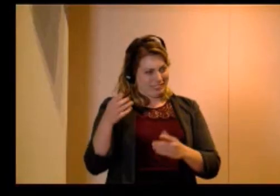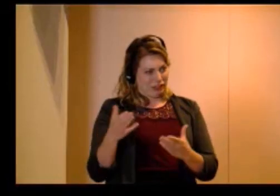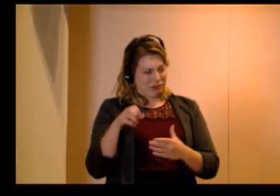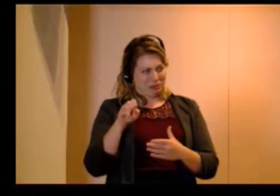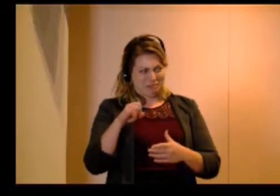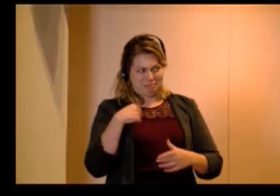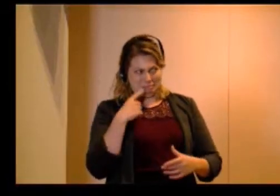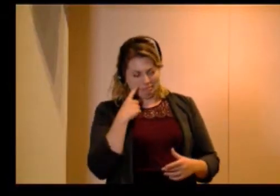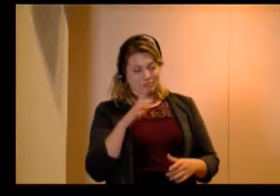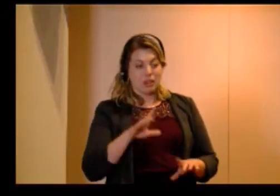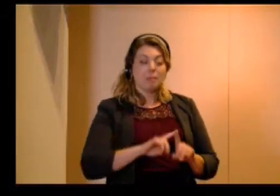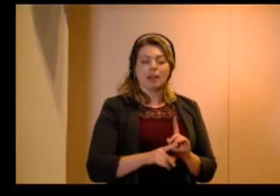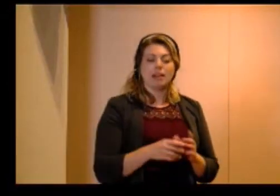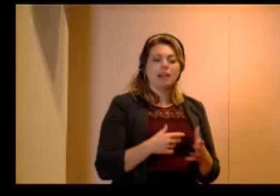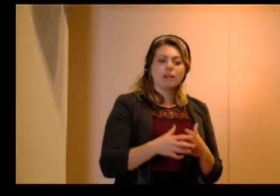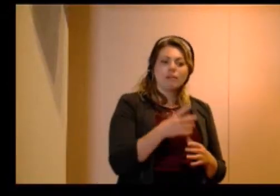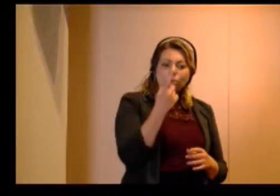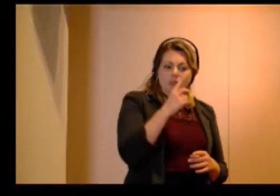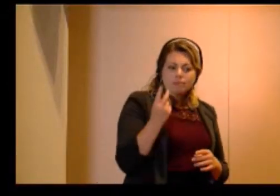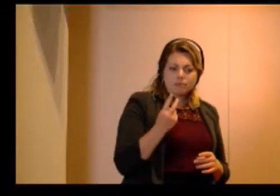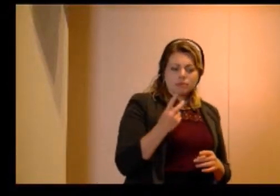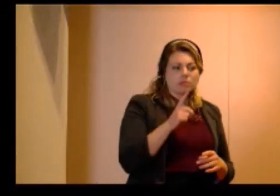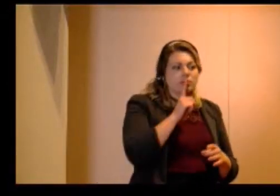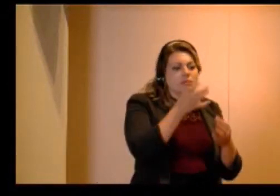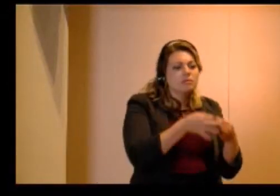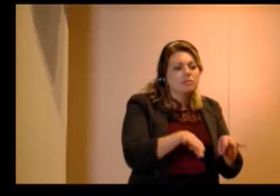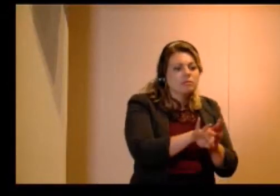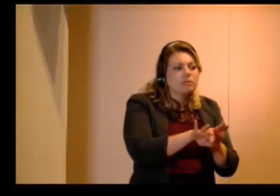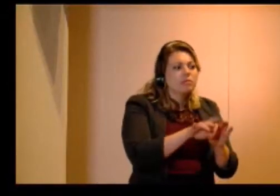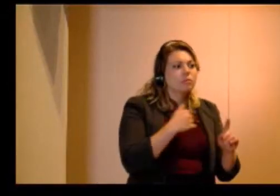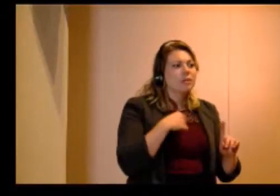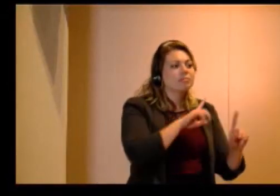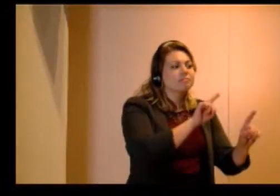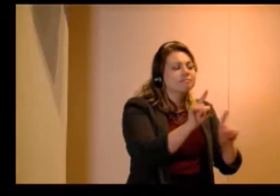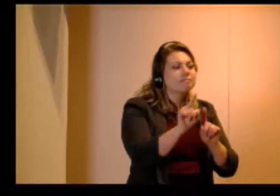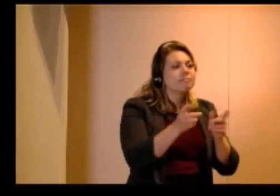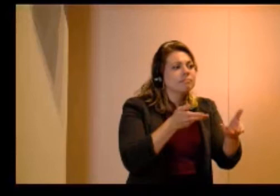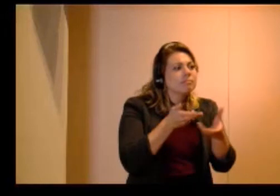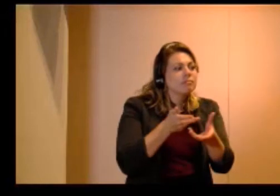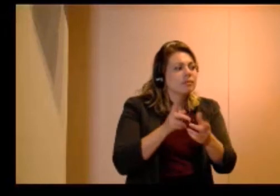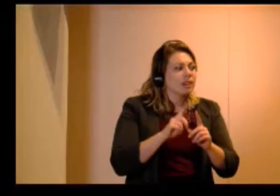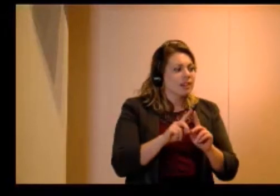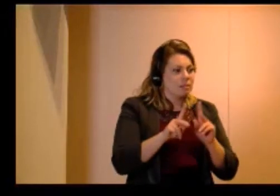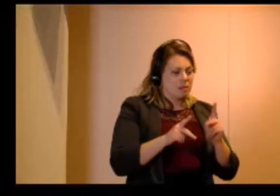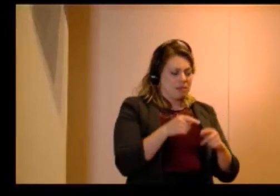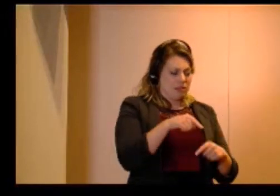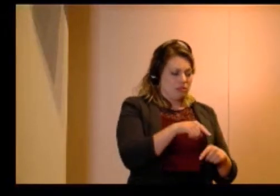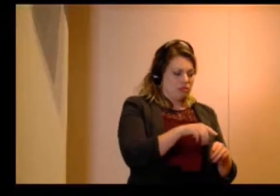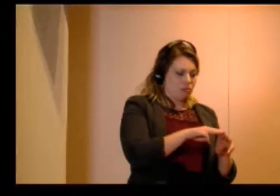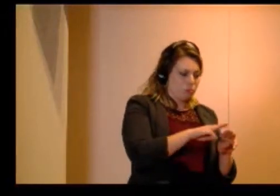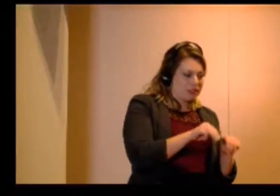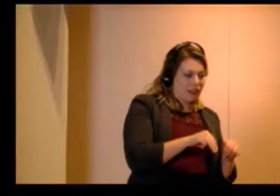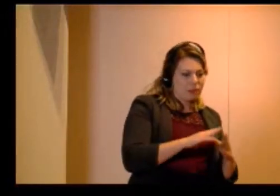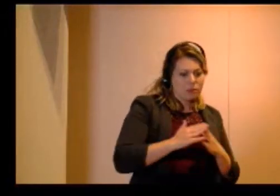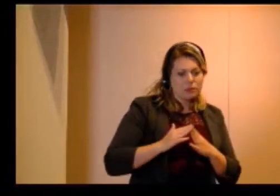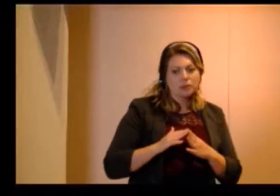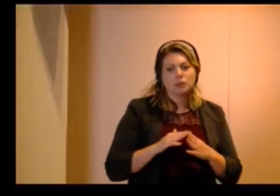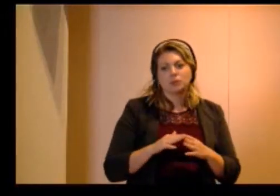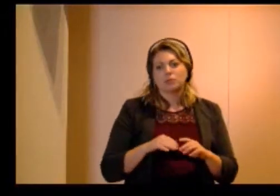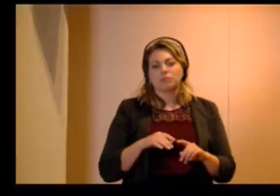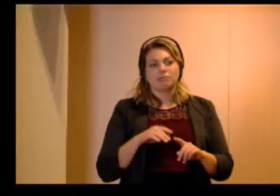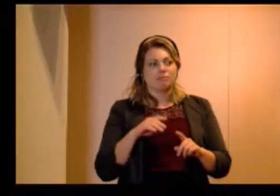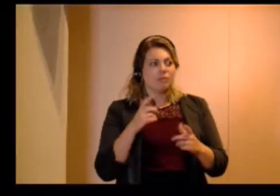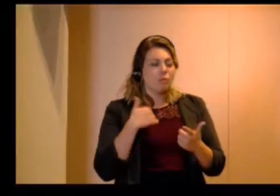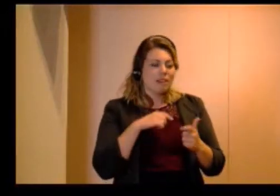But for us, it's really important to get out there and to meet other people in either the museum community or the research community, be able to come and give